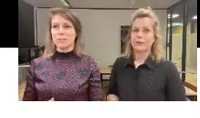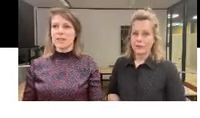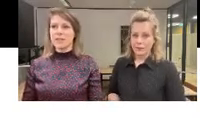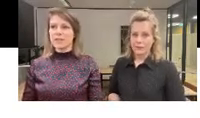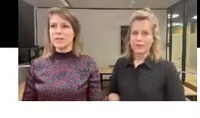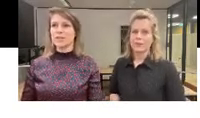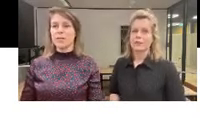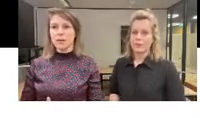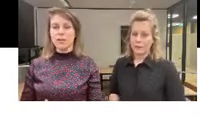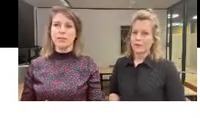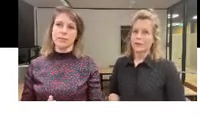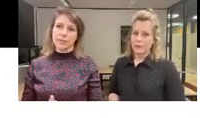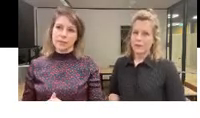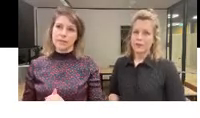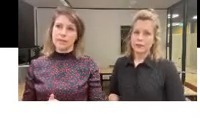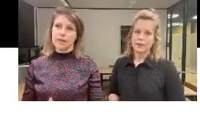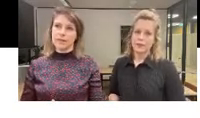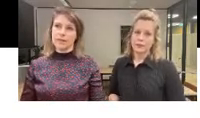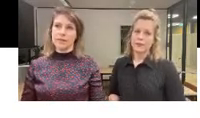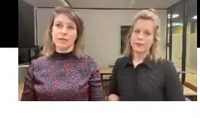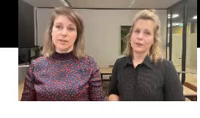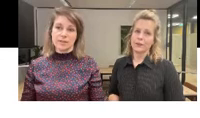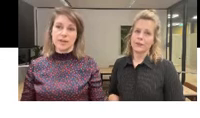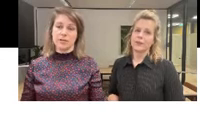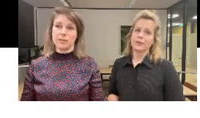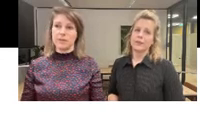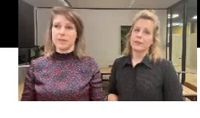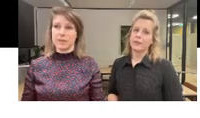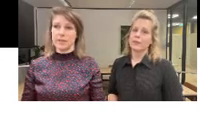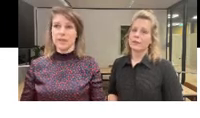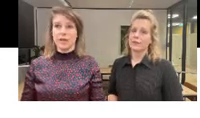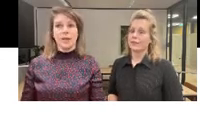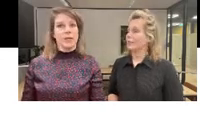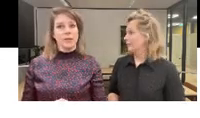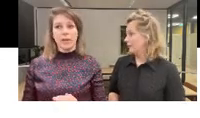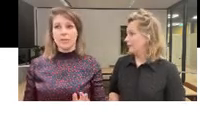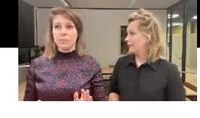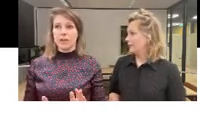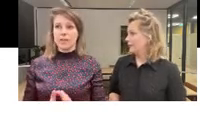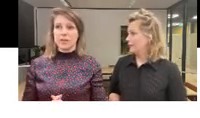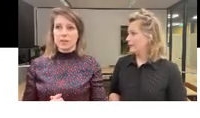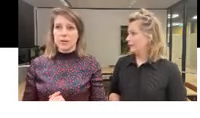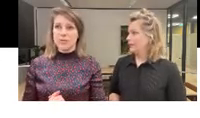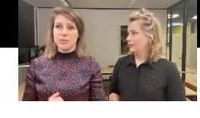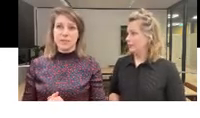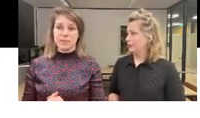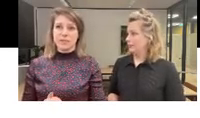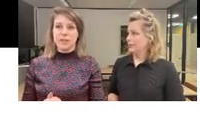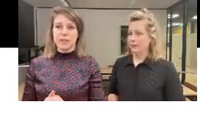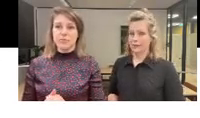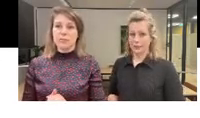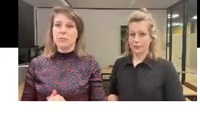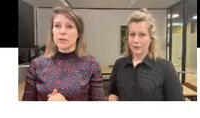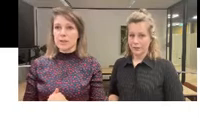63% of the patients no longer fulfilled the diagnostic criteria of PTSD. None of the patients showed